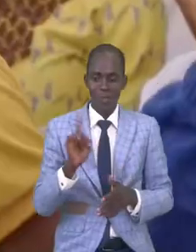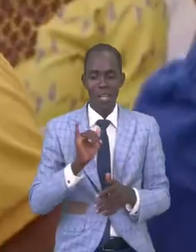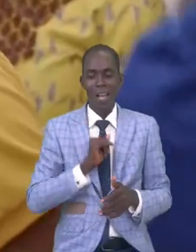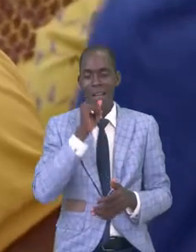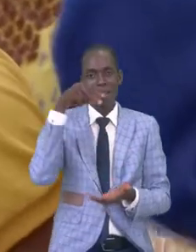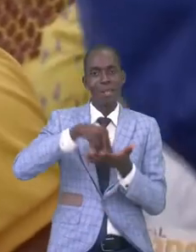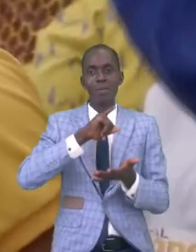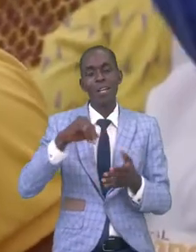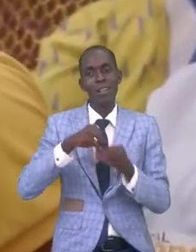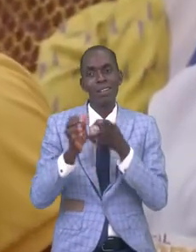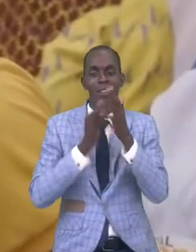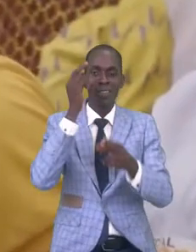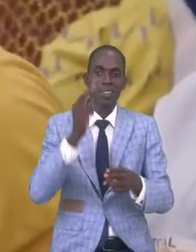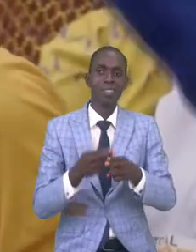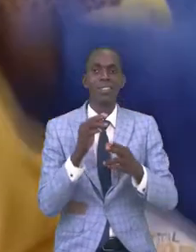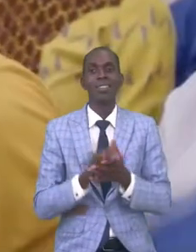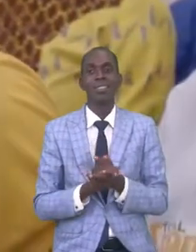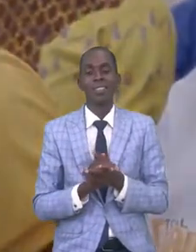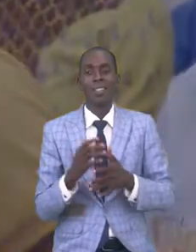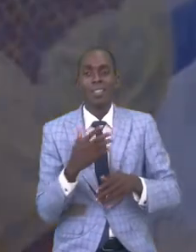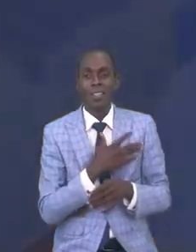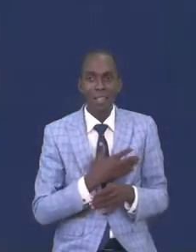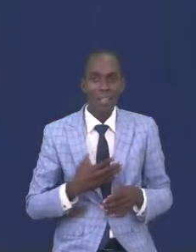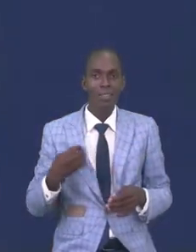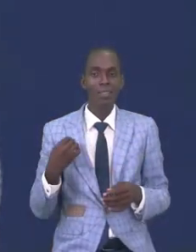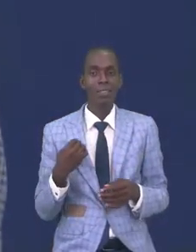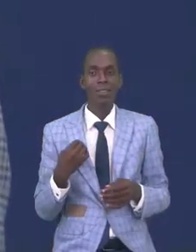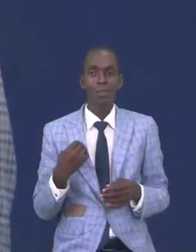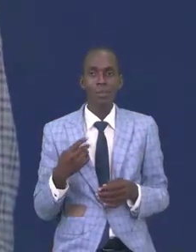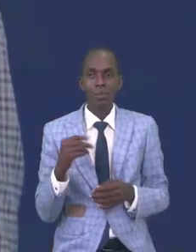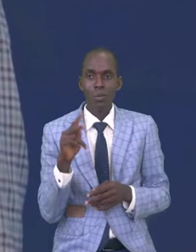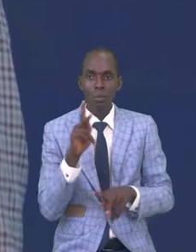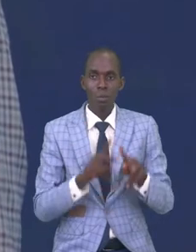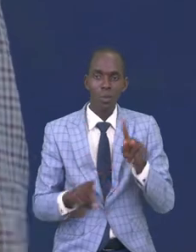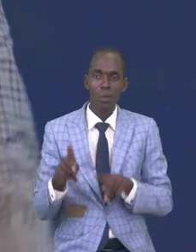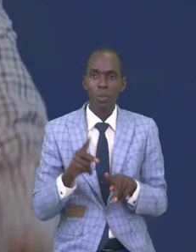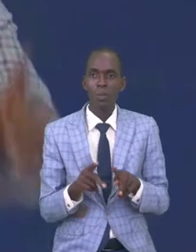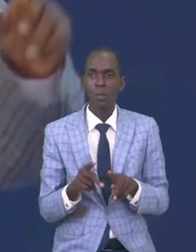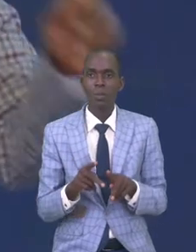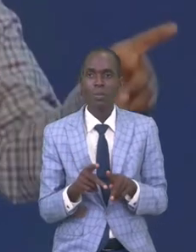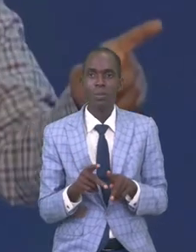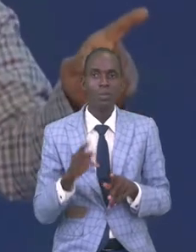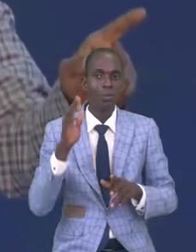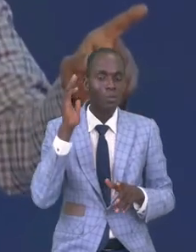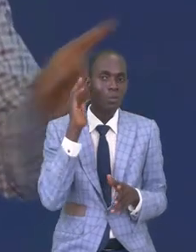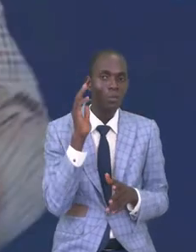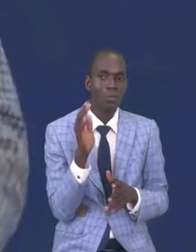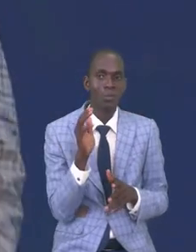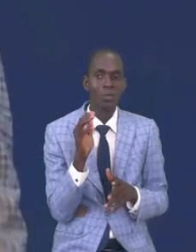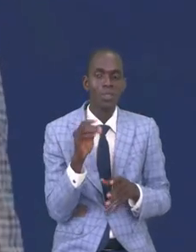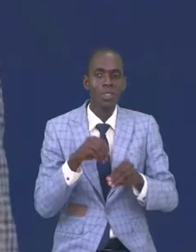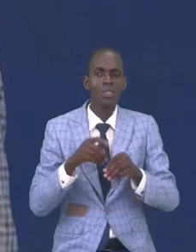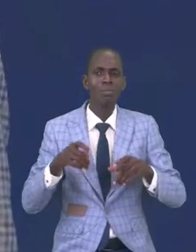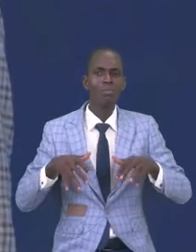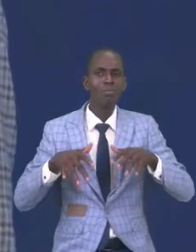standing. And those who do not see you today, because you're in the crowd, you